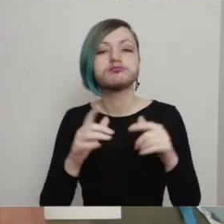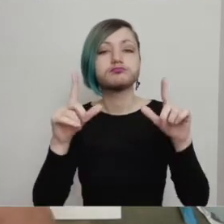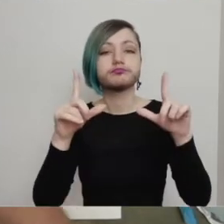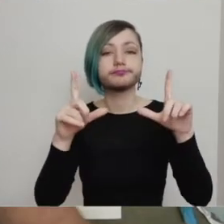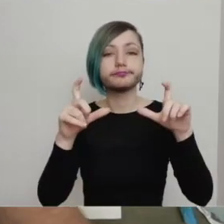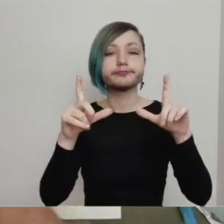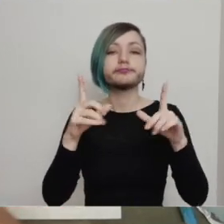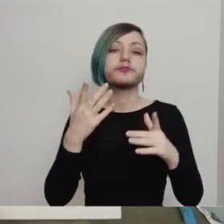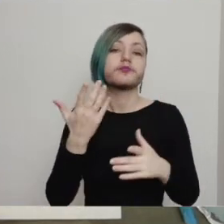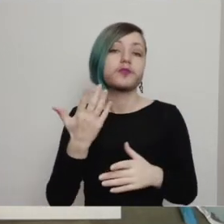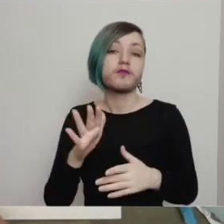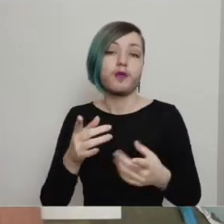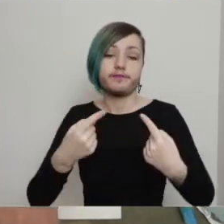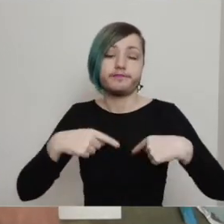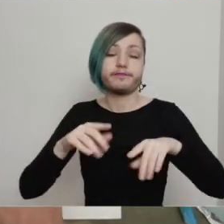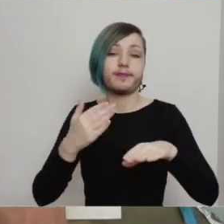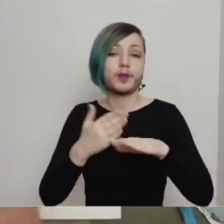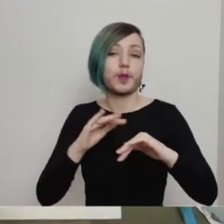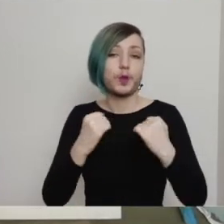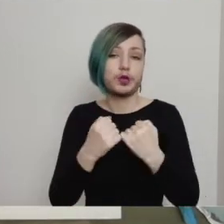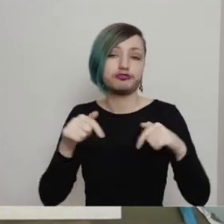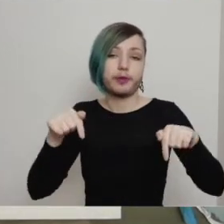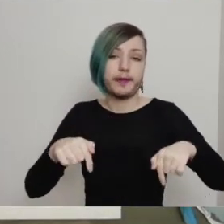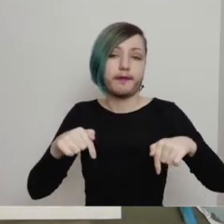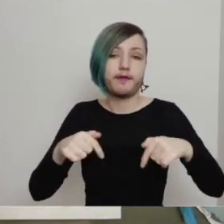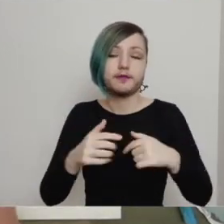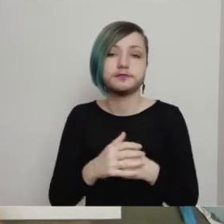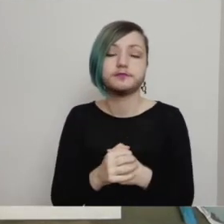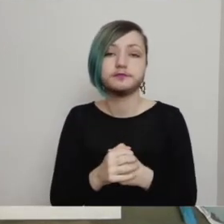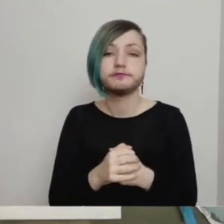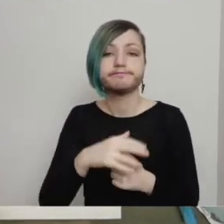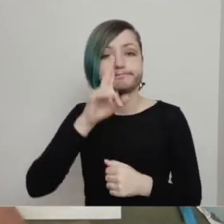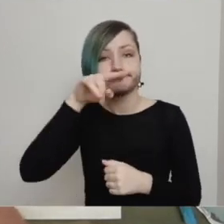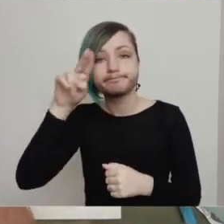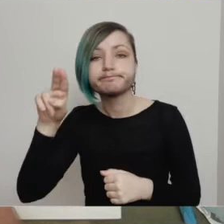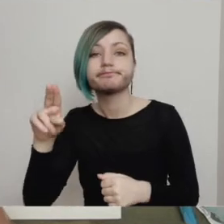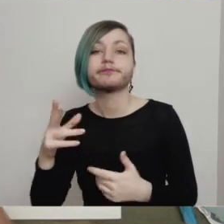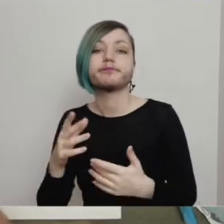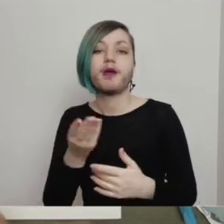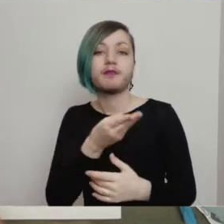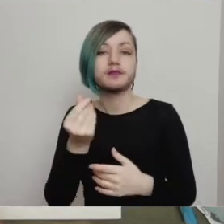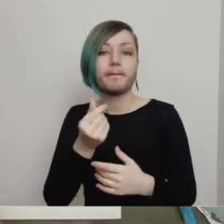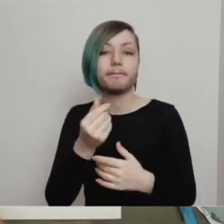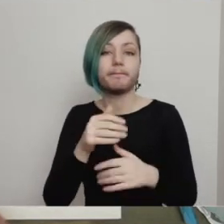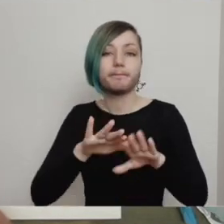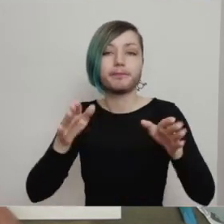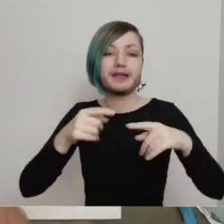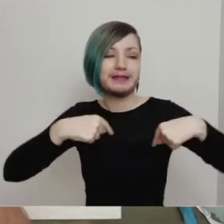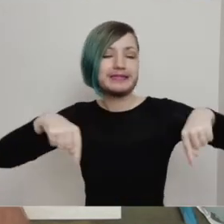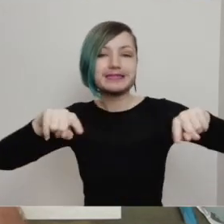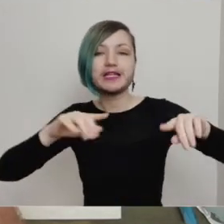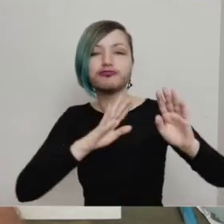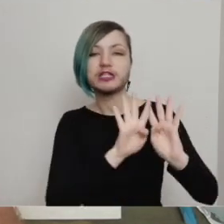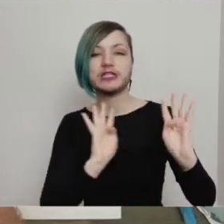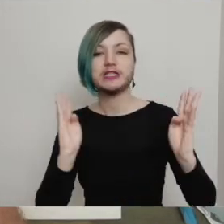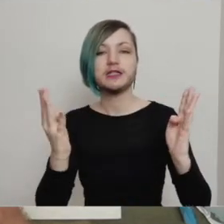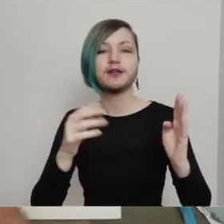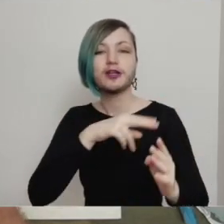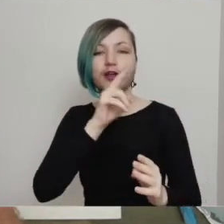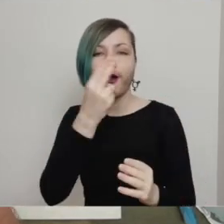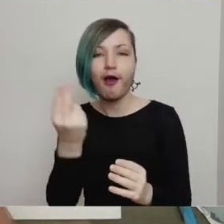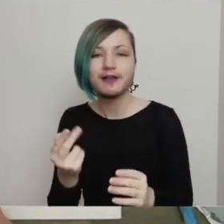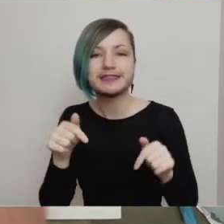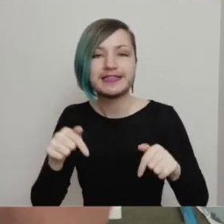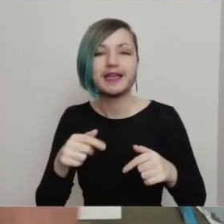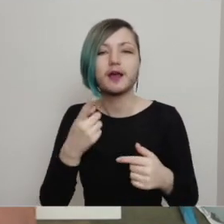images from our workshop, which are painted by some of the scenic artists here. This was for a production of